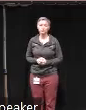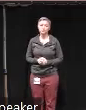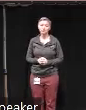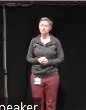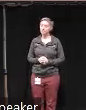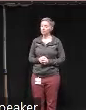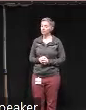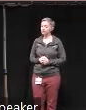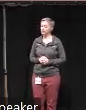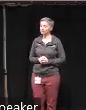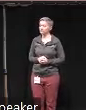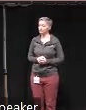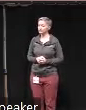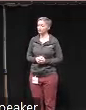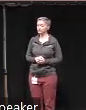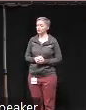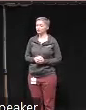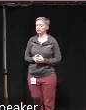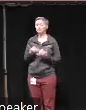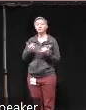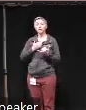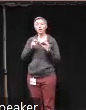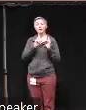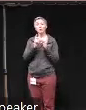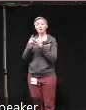Today, our department is a 2-campus,